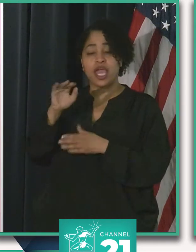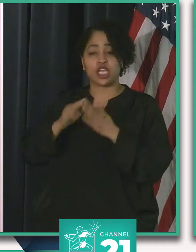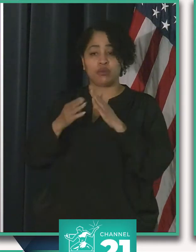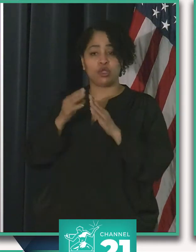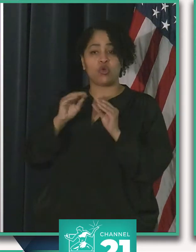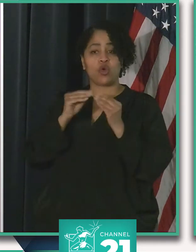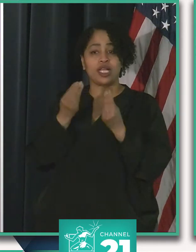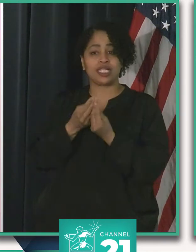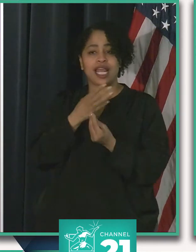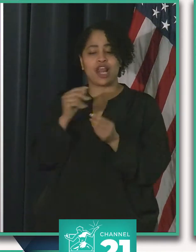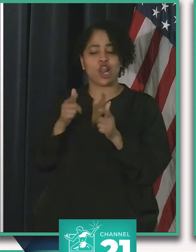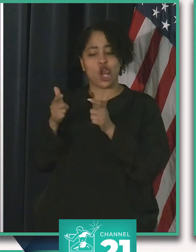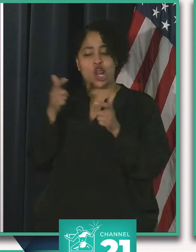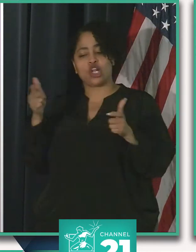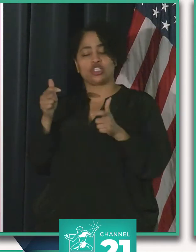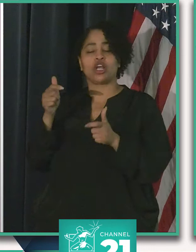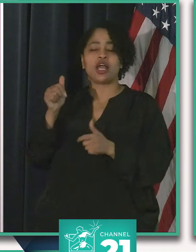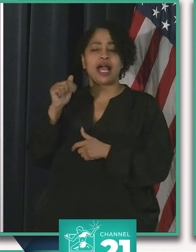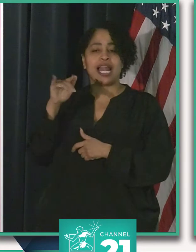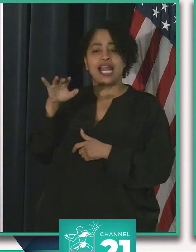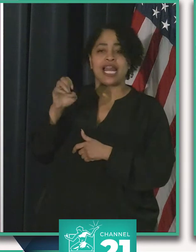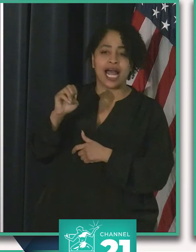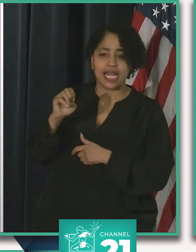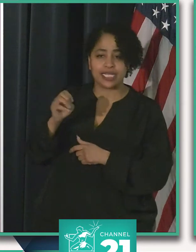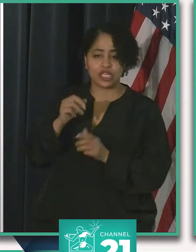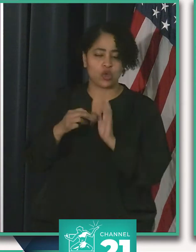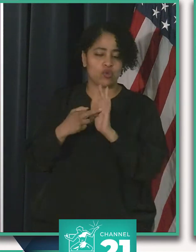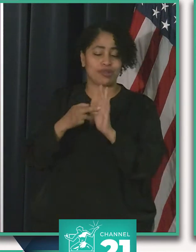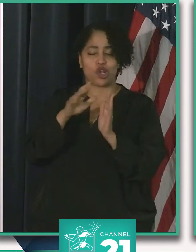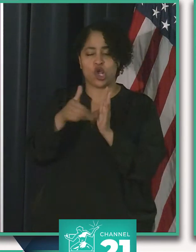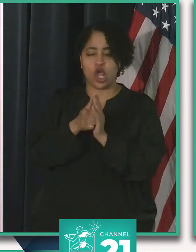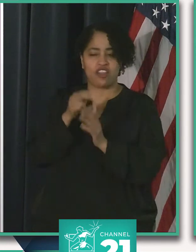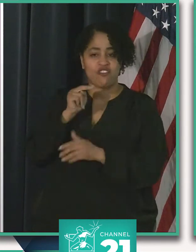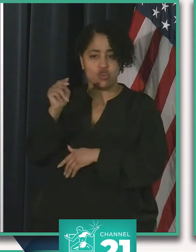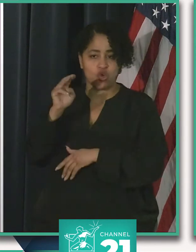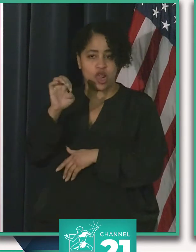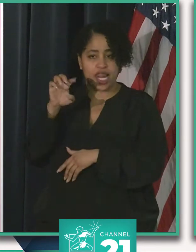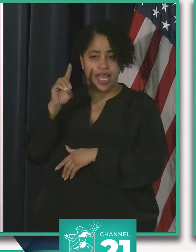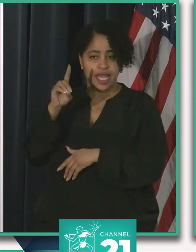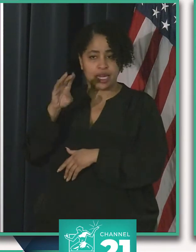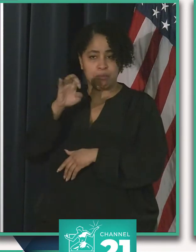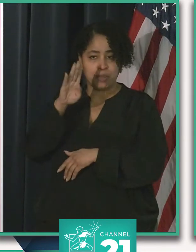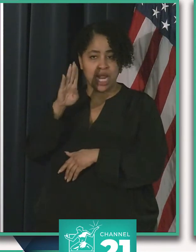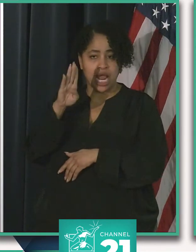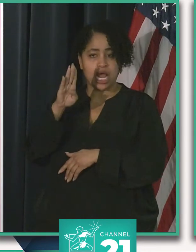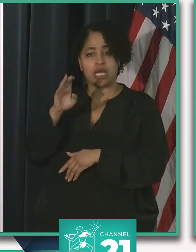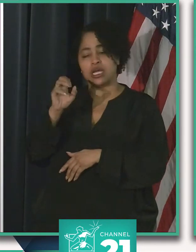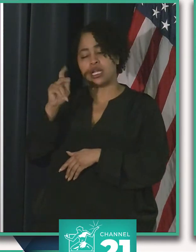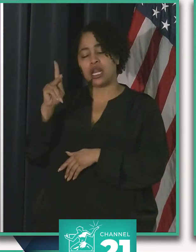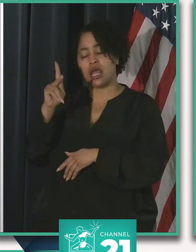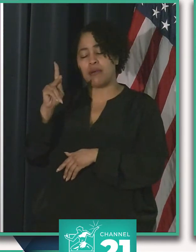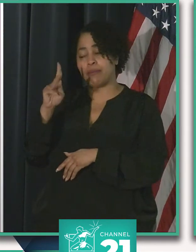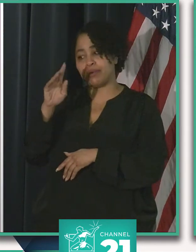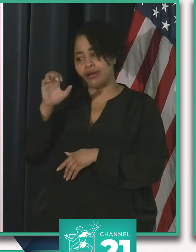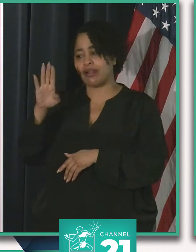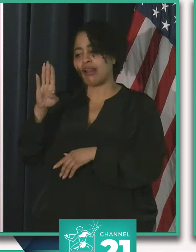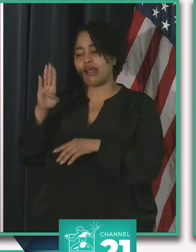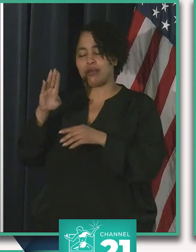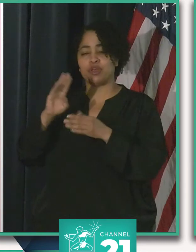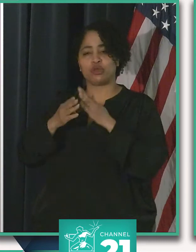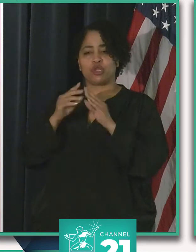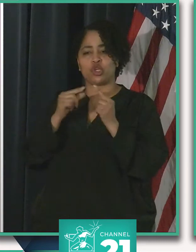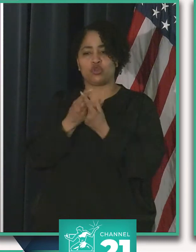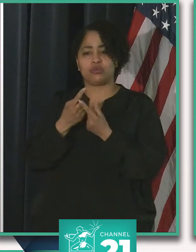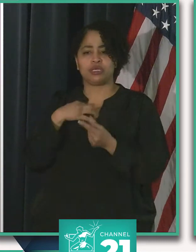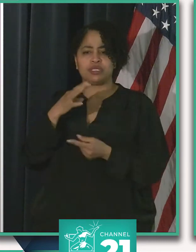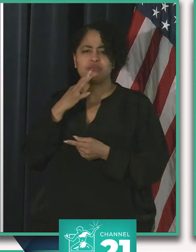well as the larger alliance, which covers and represents all of the North End block clubs and community groups. I'm speaking to the question